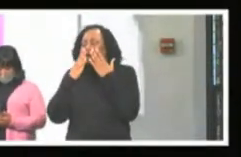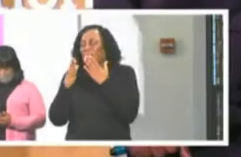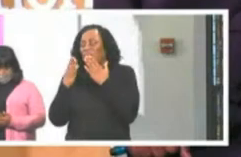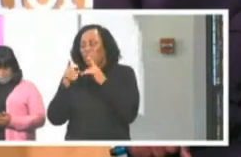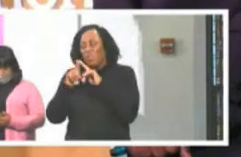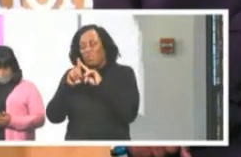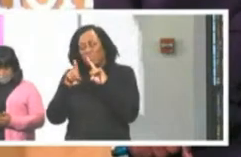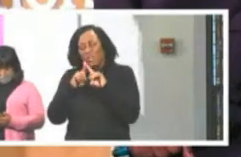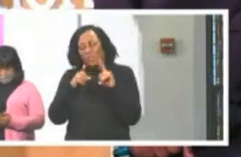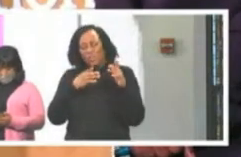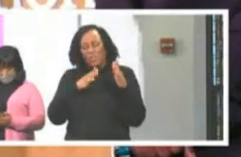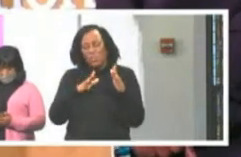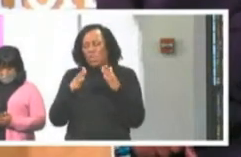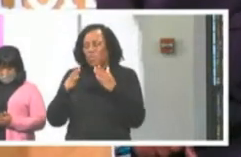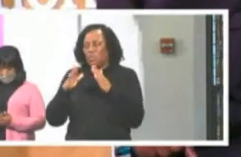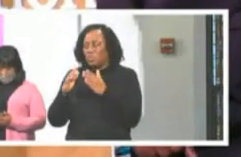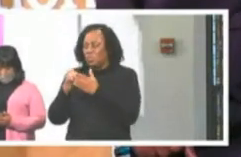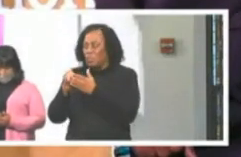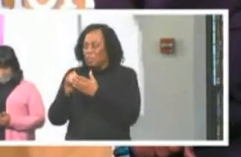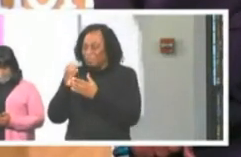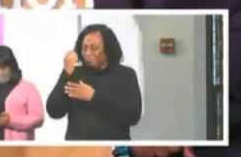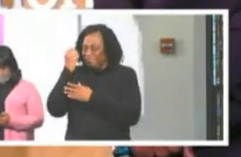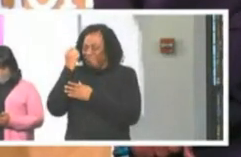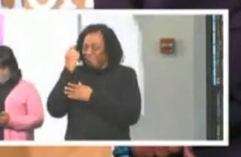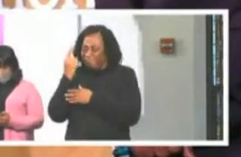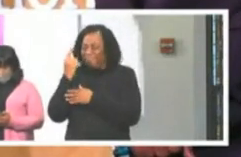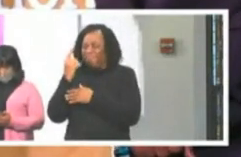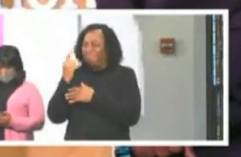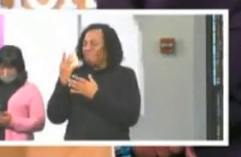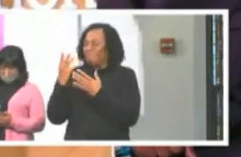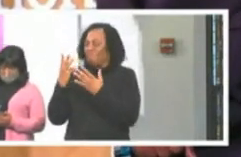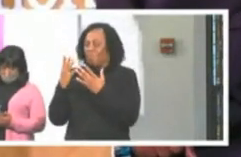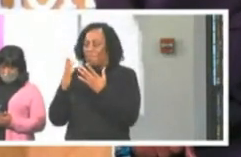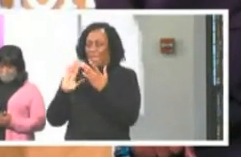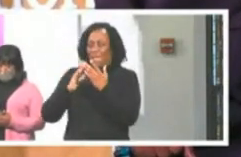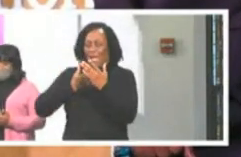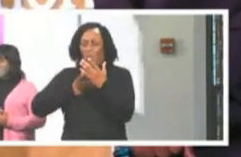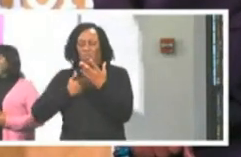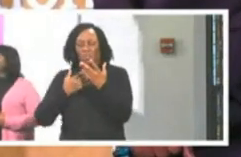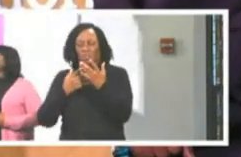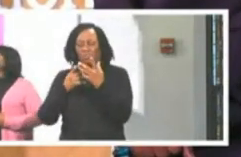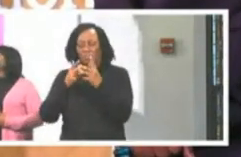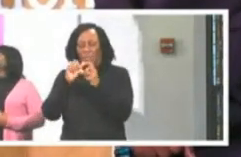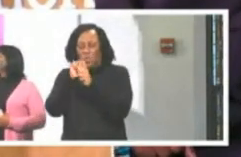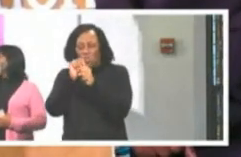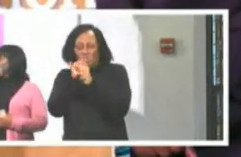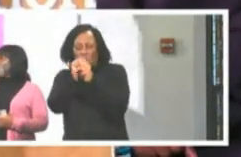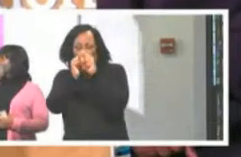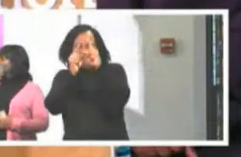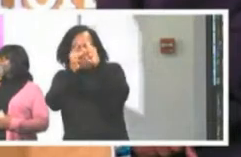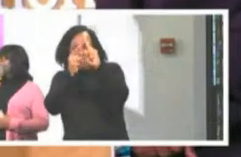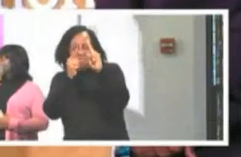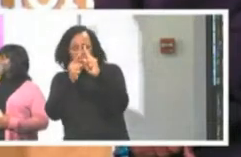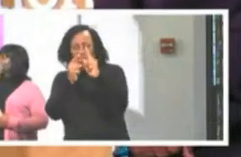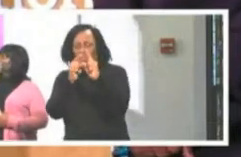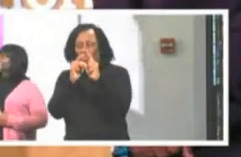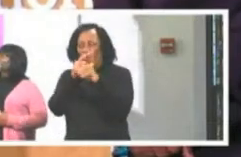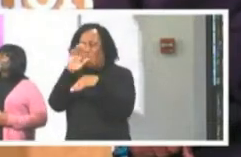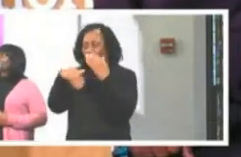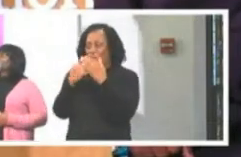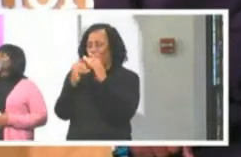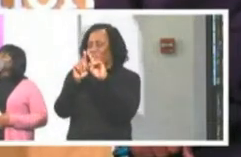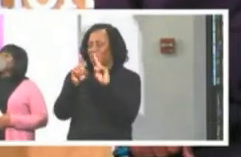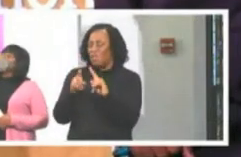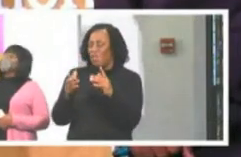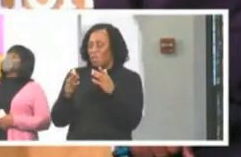you've helped us to discern, Lord God, our own vocational pursuits, Lord God. Thank you, Lord God, for all the ways that you've blessed and healed our family